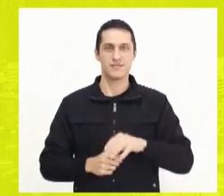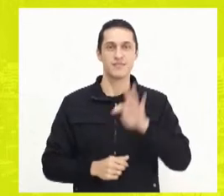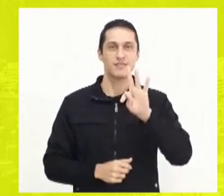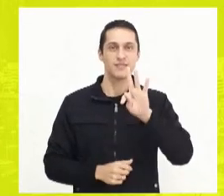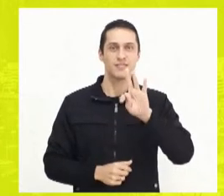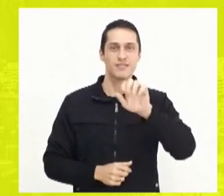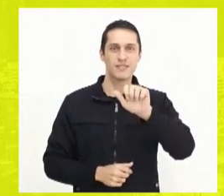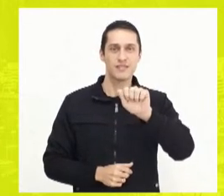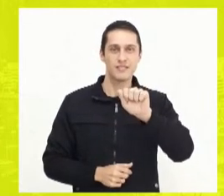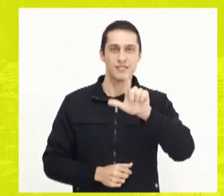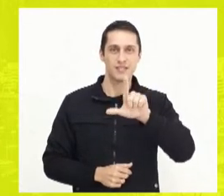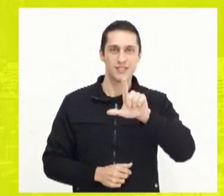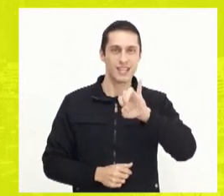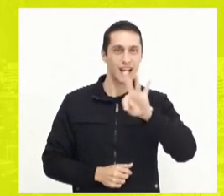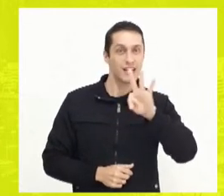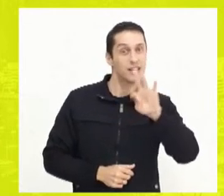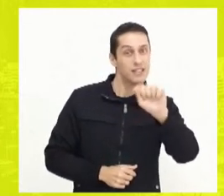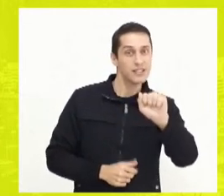talitha